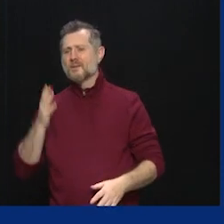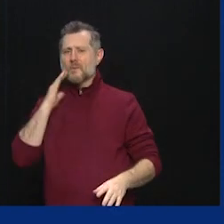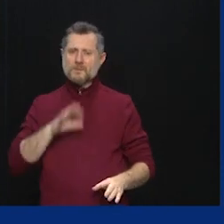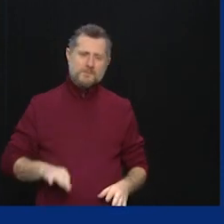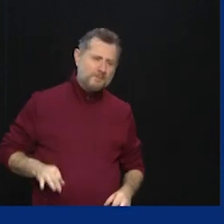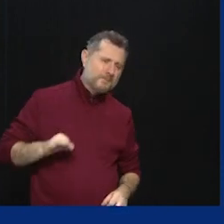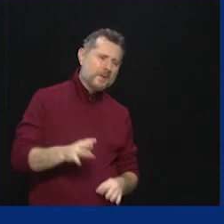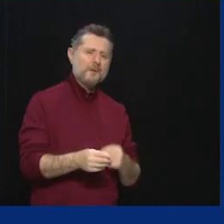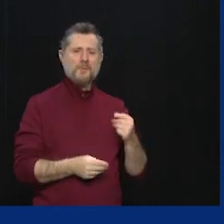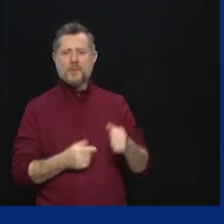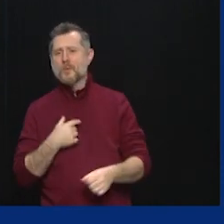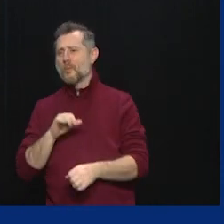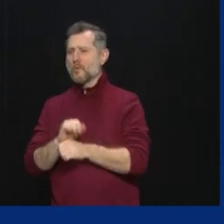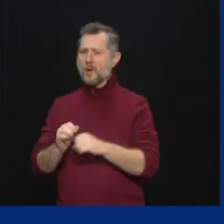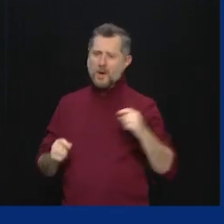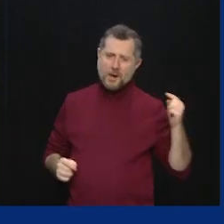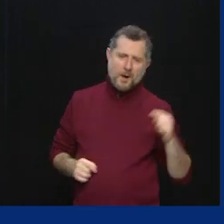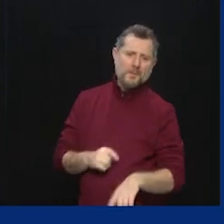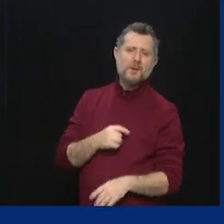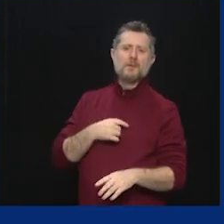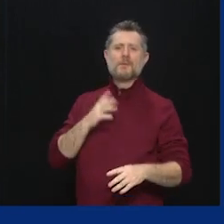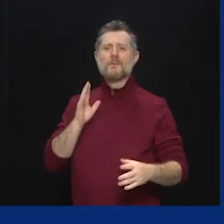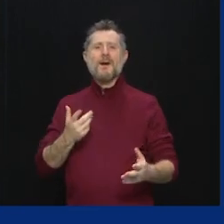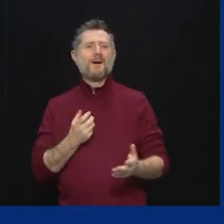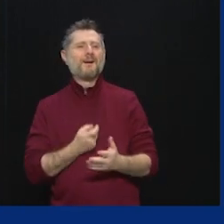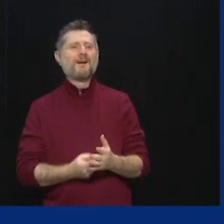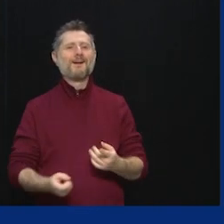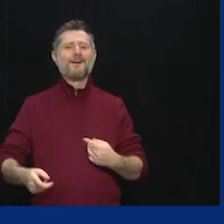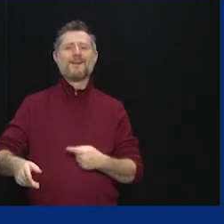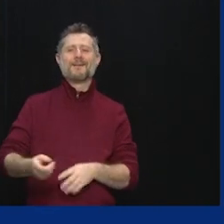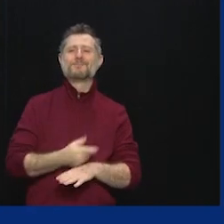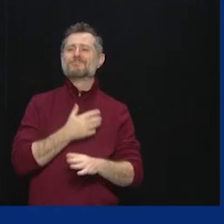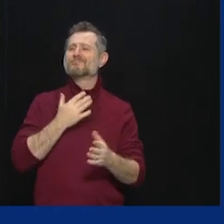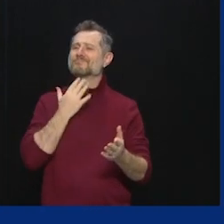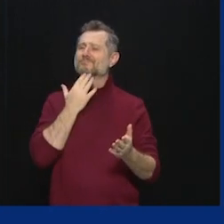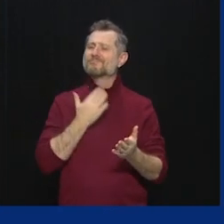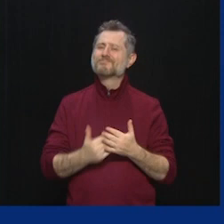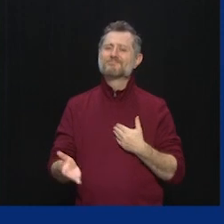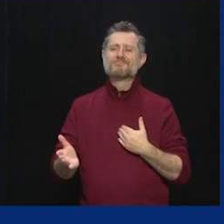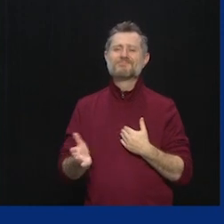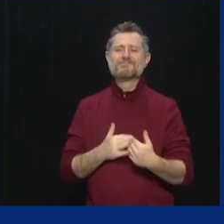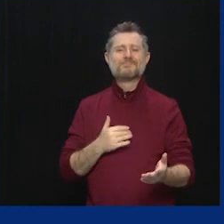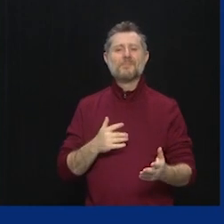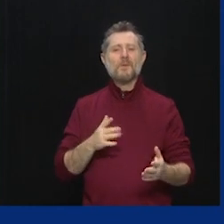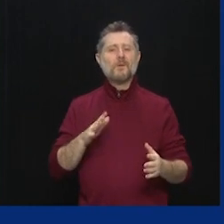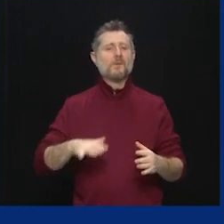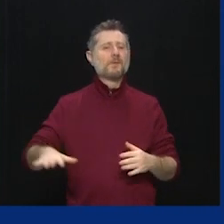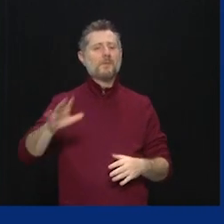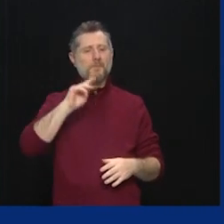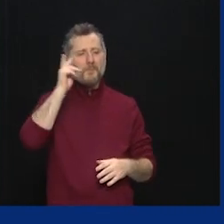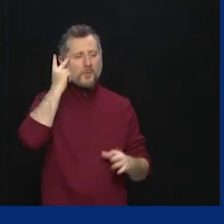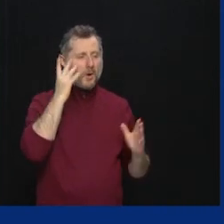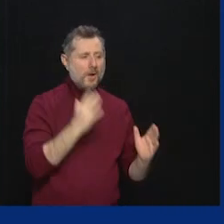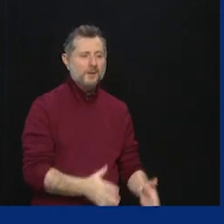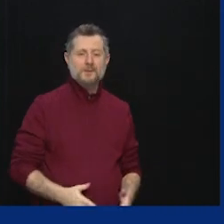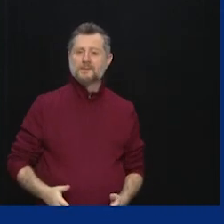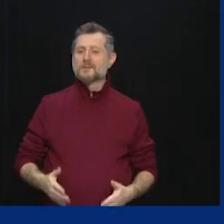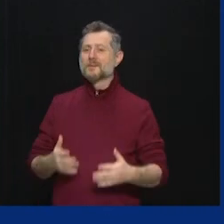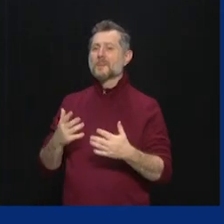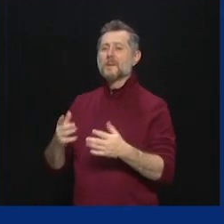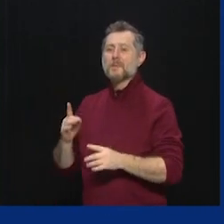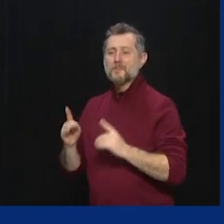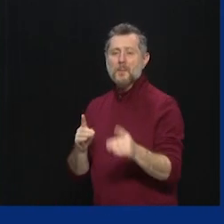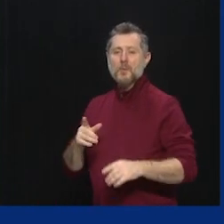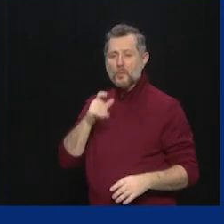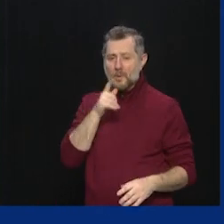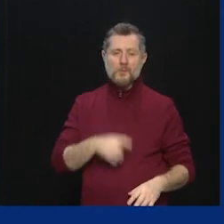the ice, whatever it is, the politicians, all the elected officials that really did work together to make this happen. Thank you. I'm looking forward to coming